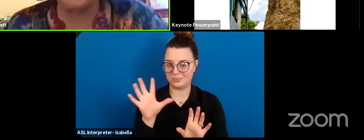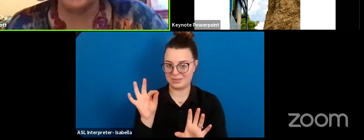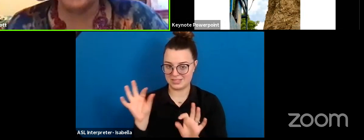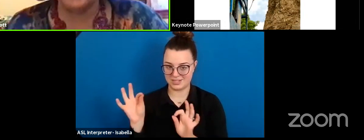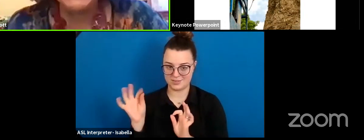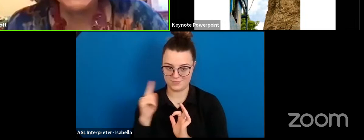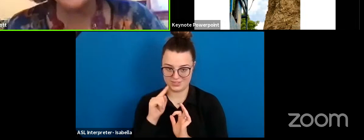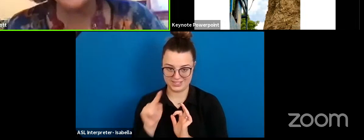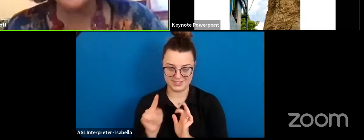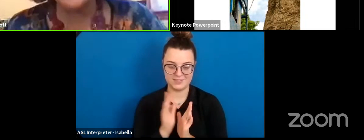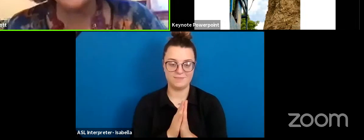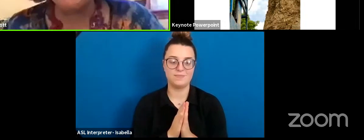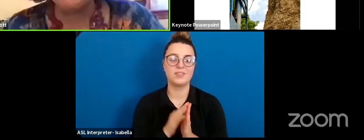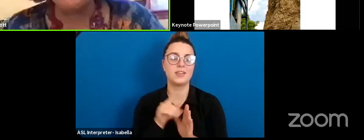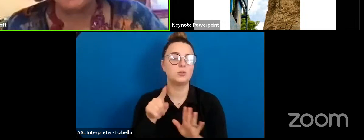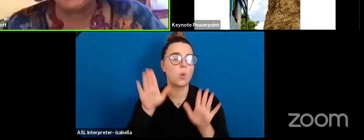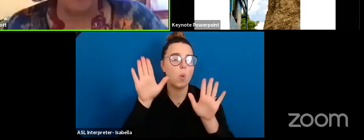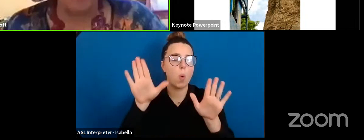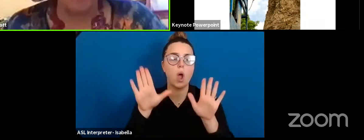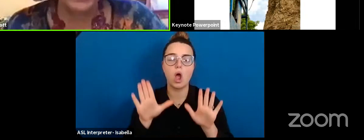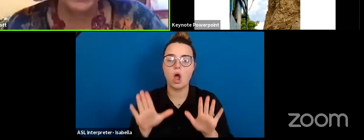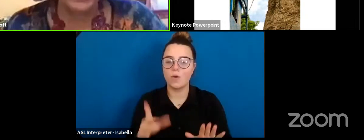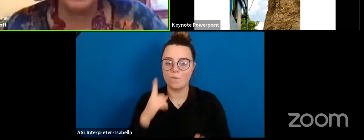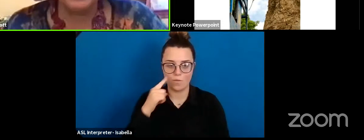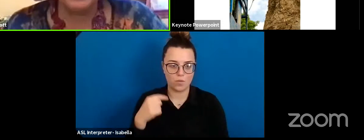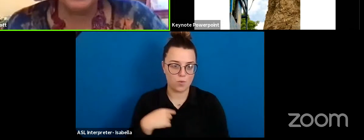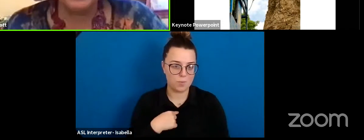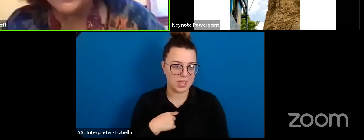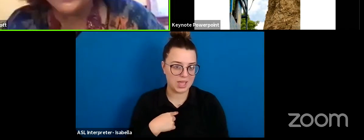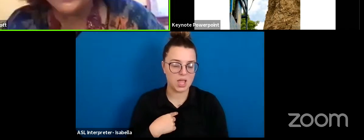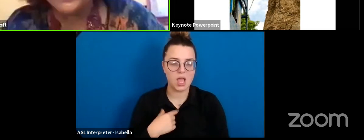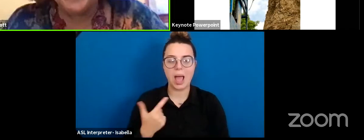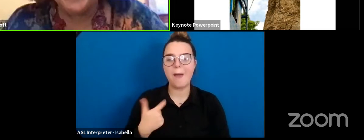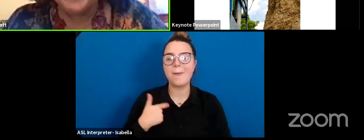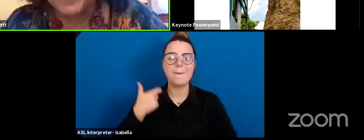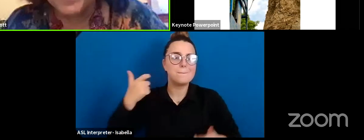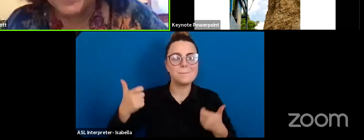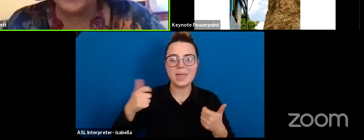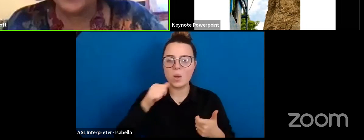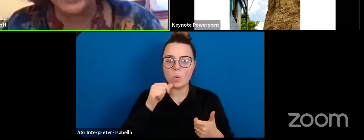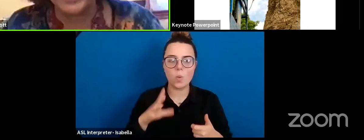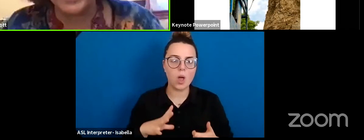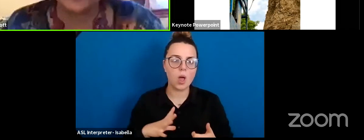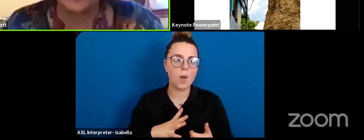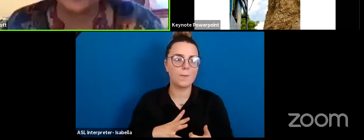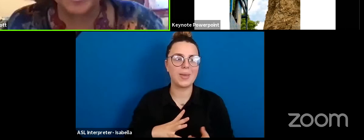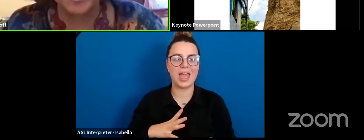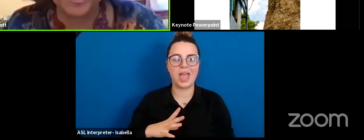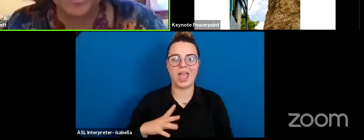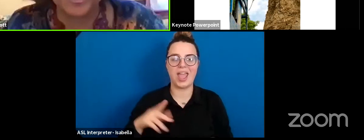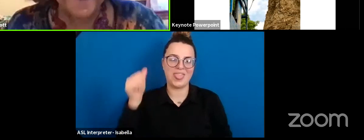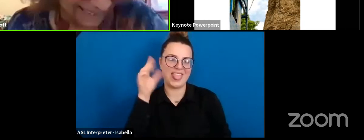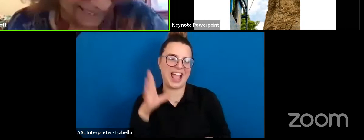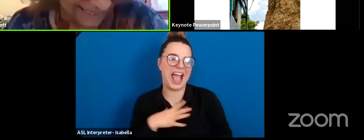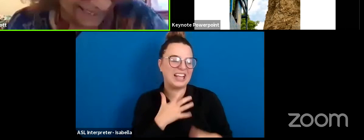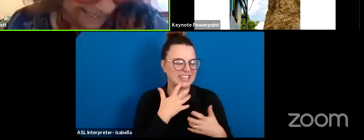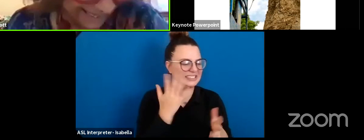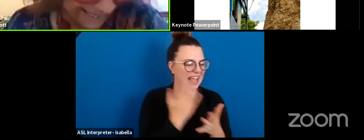wonderful for me because I'm a big woman. I get to you do this and it shakes. The guys are yelling,